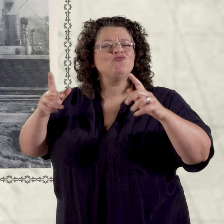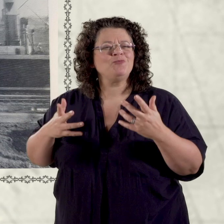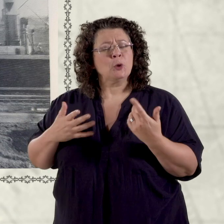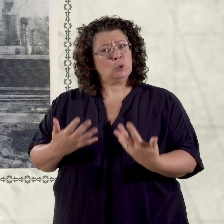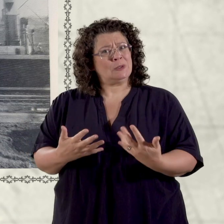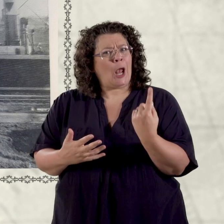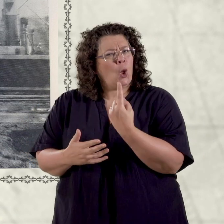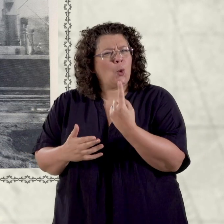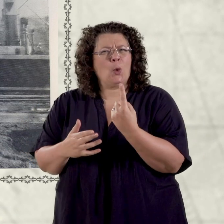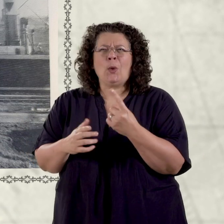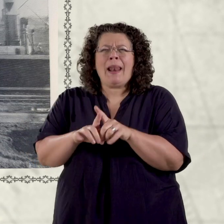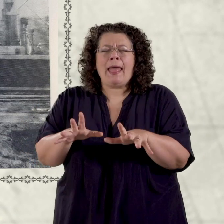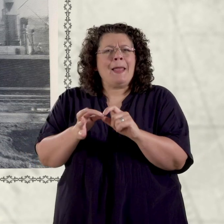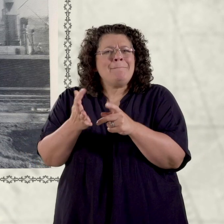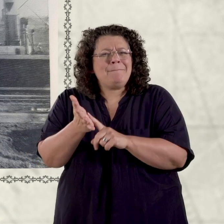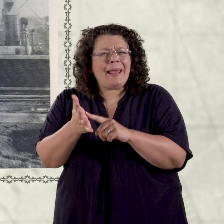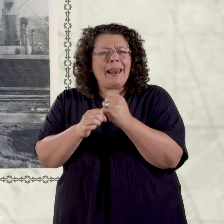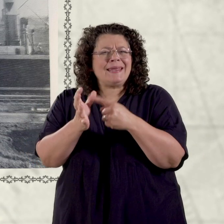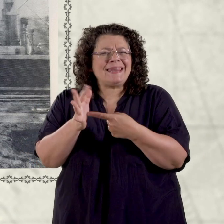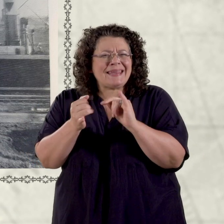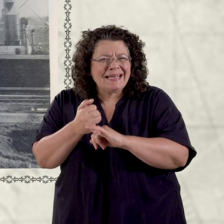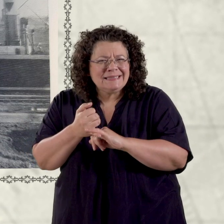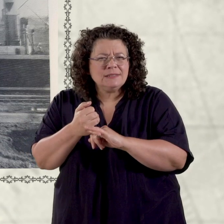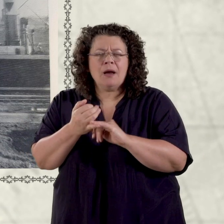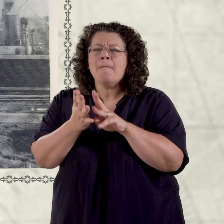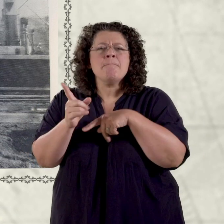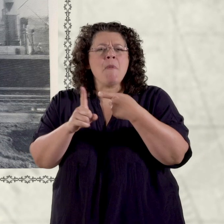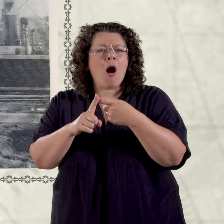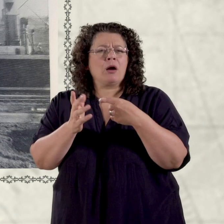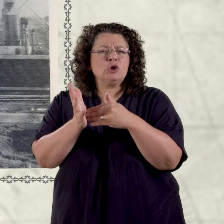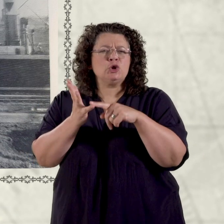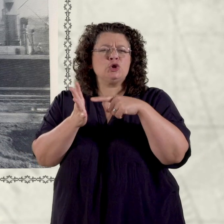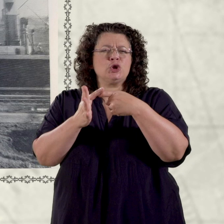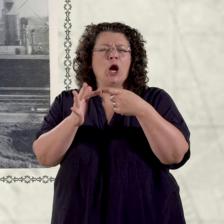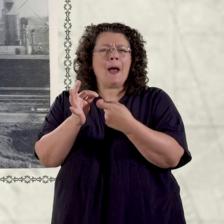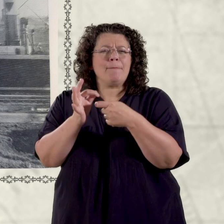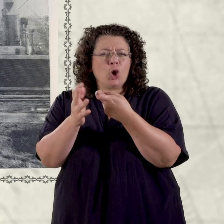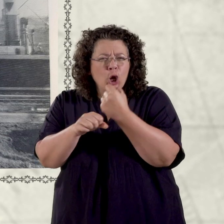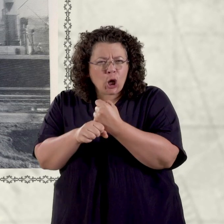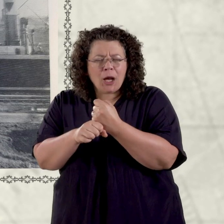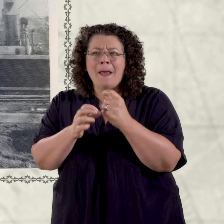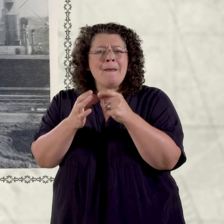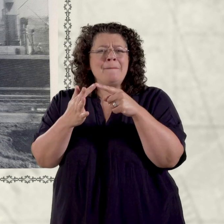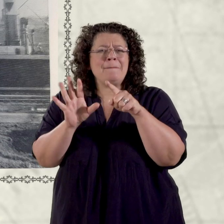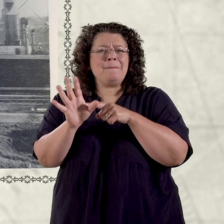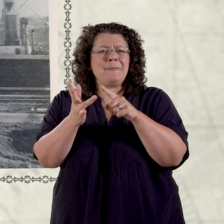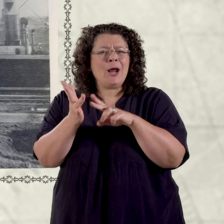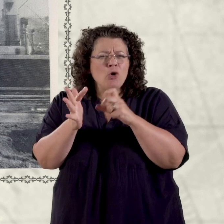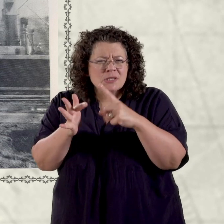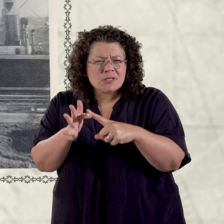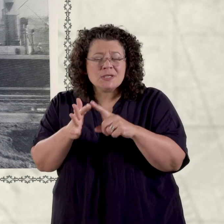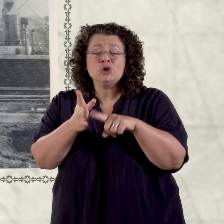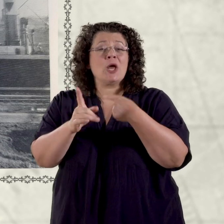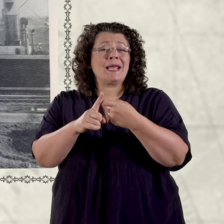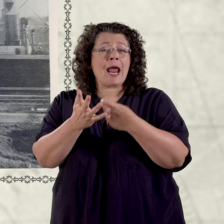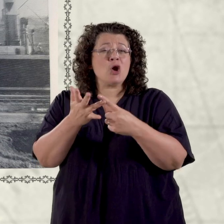And today, people like Bill Gates, Mark Zuckerberg, Beyonce, J.K. Rowling, Richard Branson, well, they